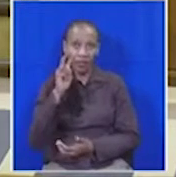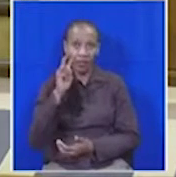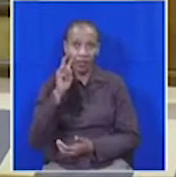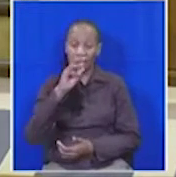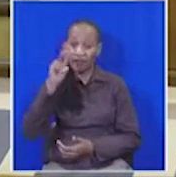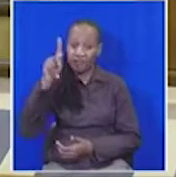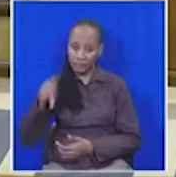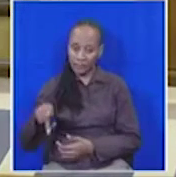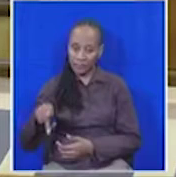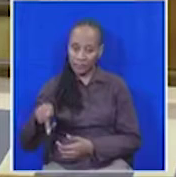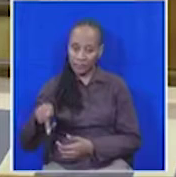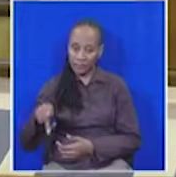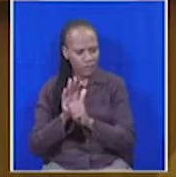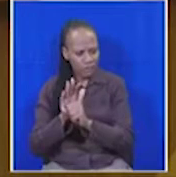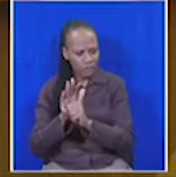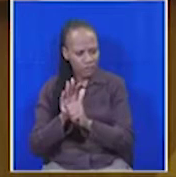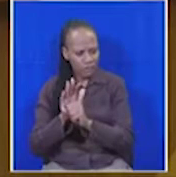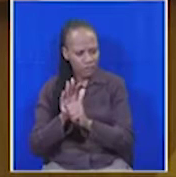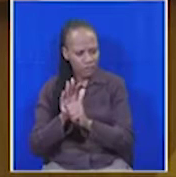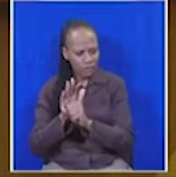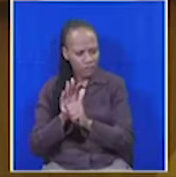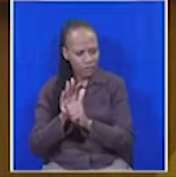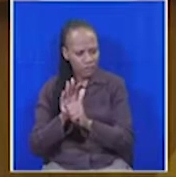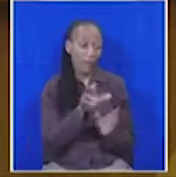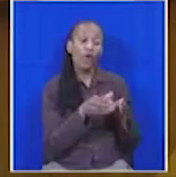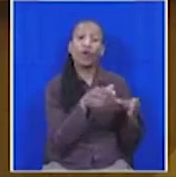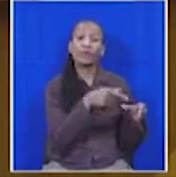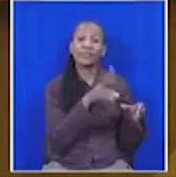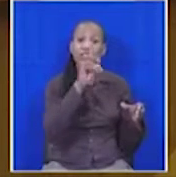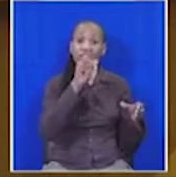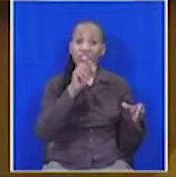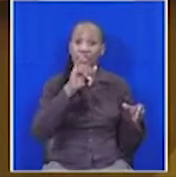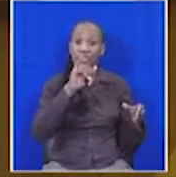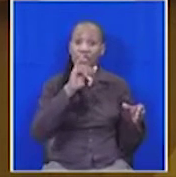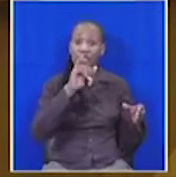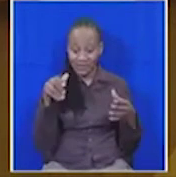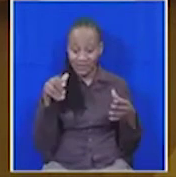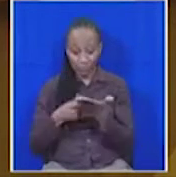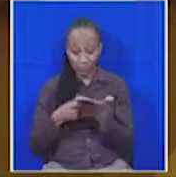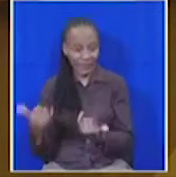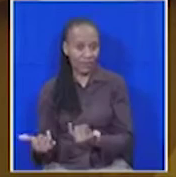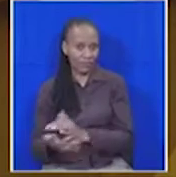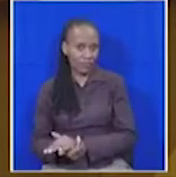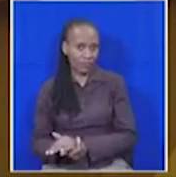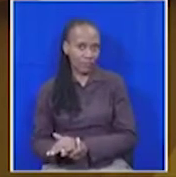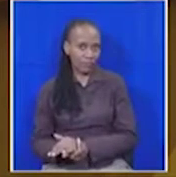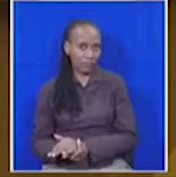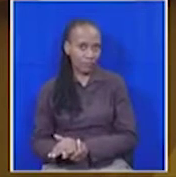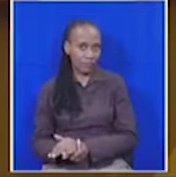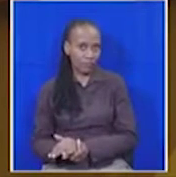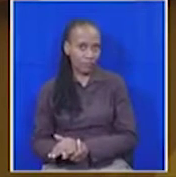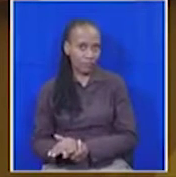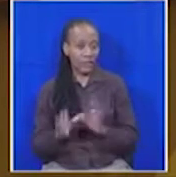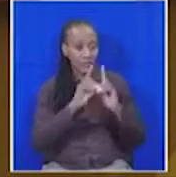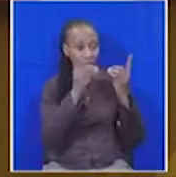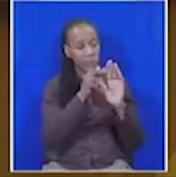Freedom Party fully supports the recommendation of the Portfolio Committee on Trade and Industry tabled here today. In light of the conclusion of the